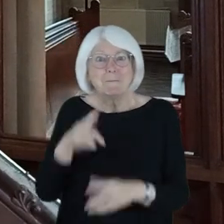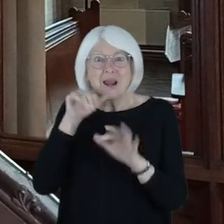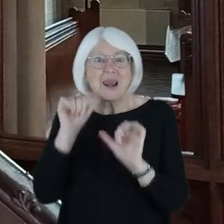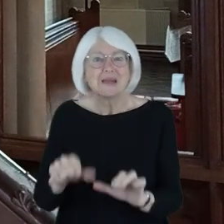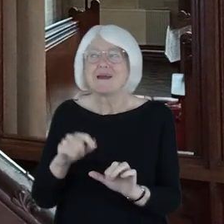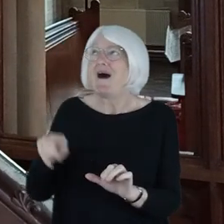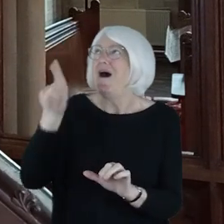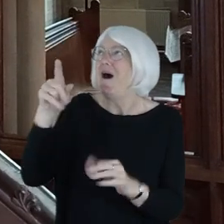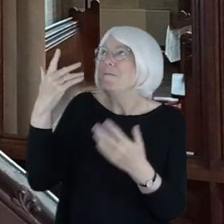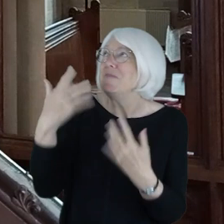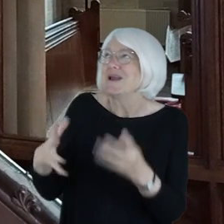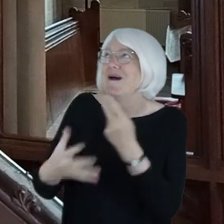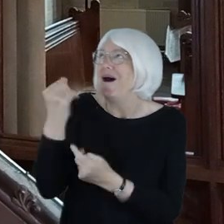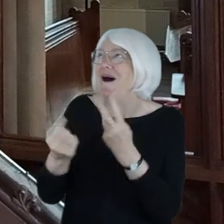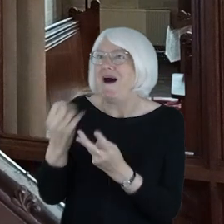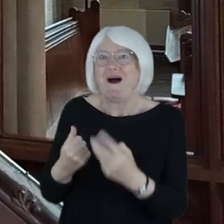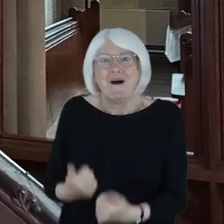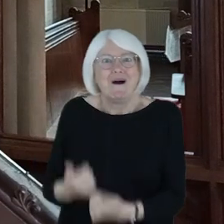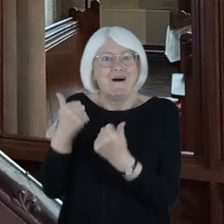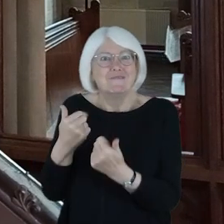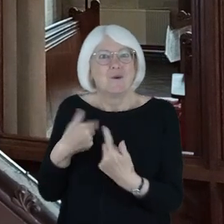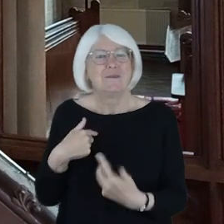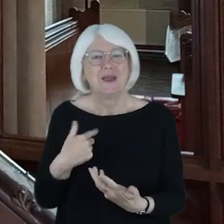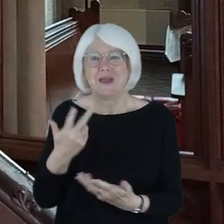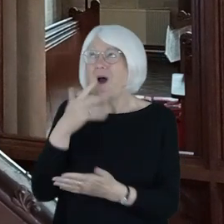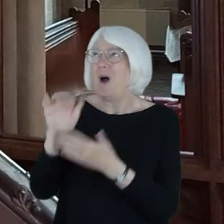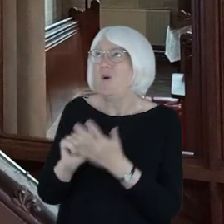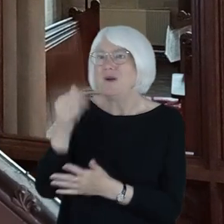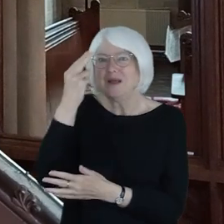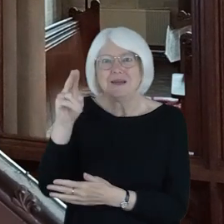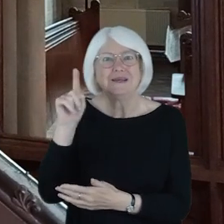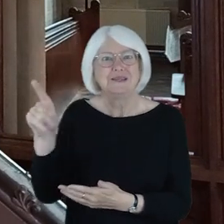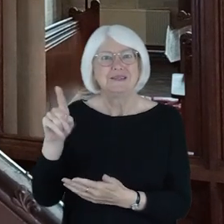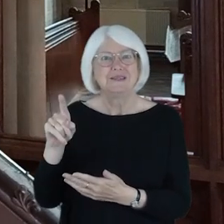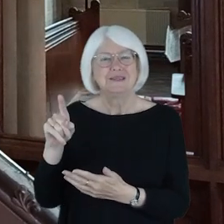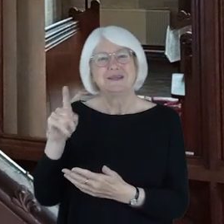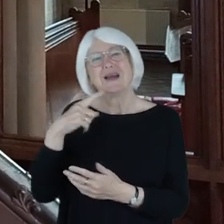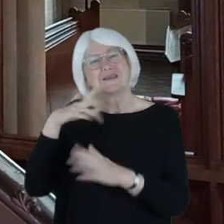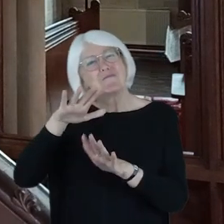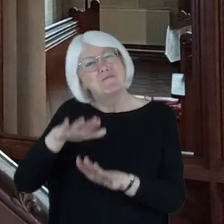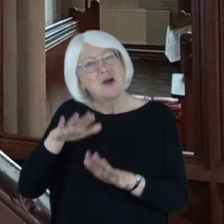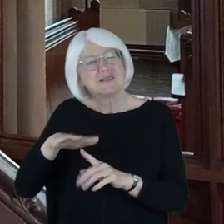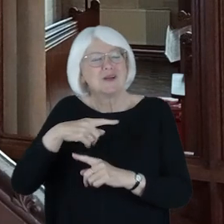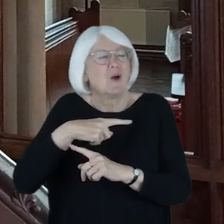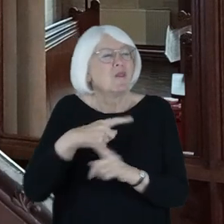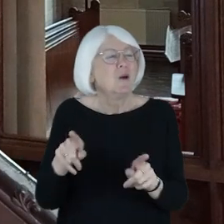The Almighty has done great things for me, and holy is his name. He has mercy on those who fear